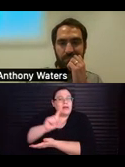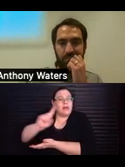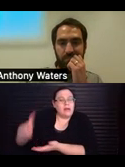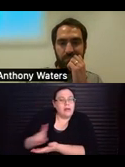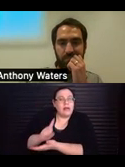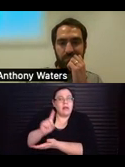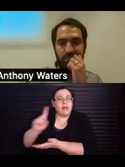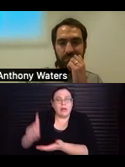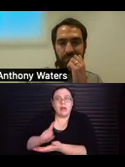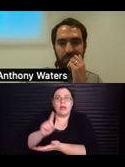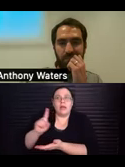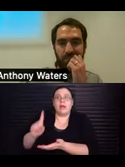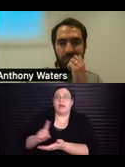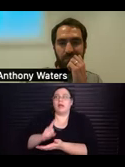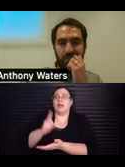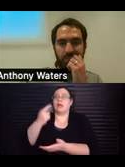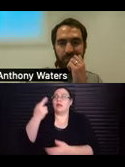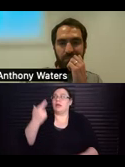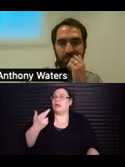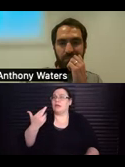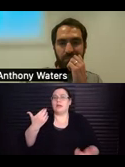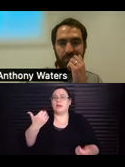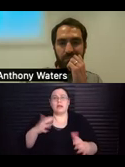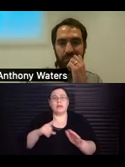didn't actually want to kill myself.